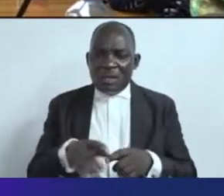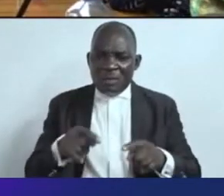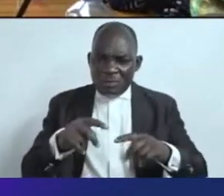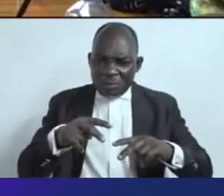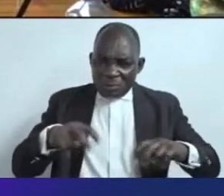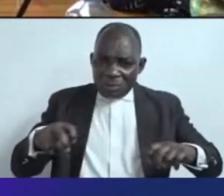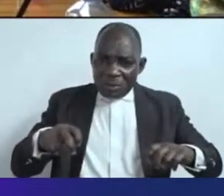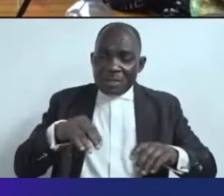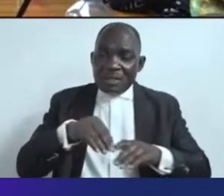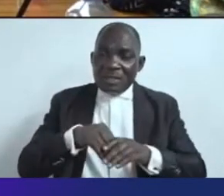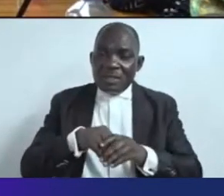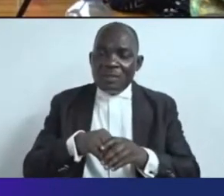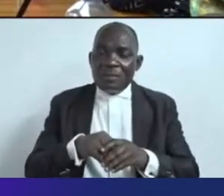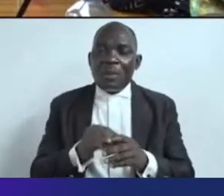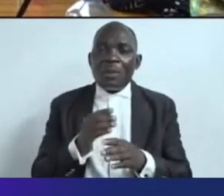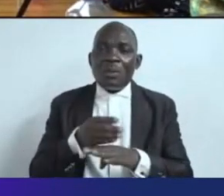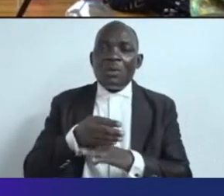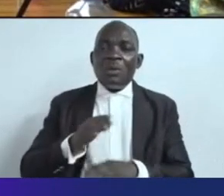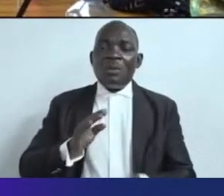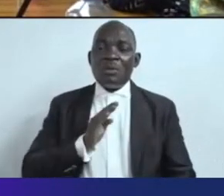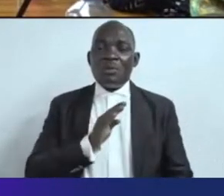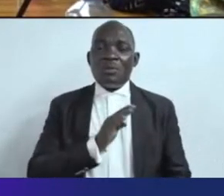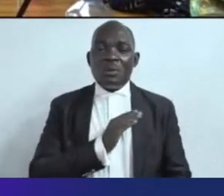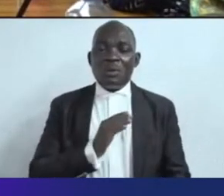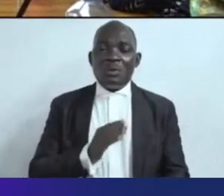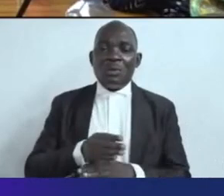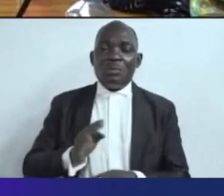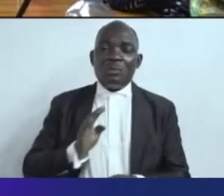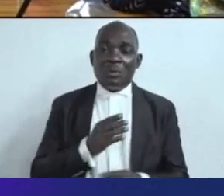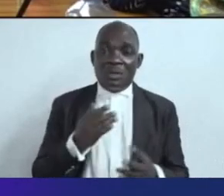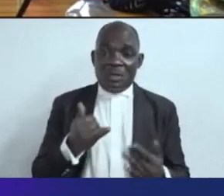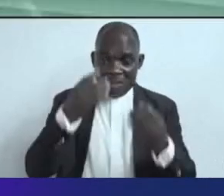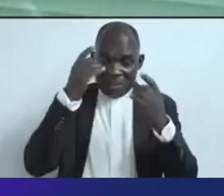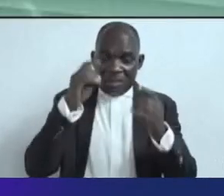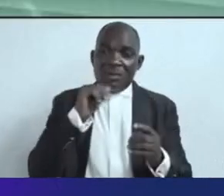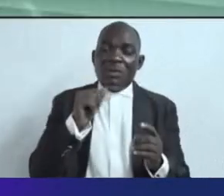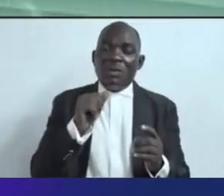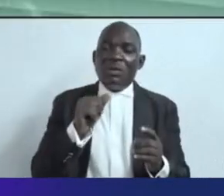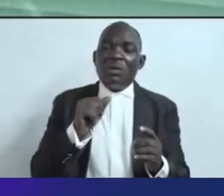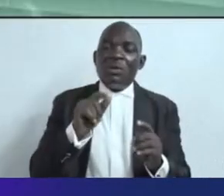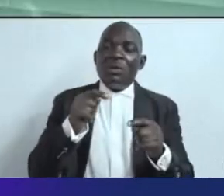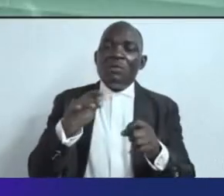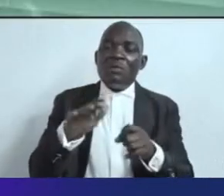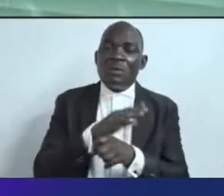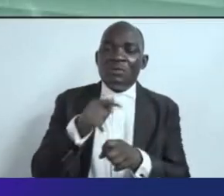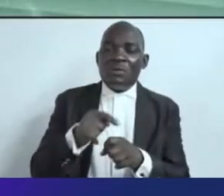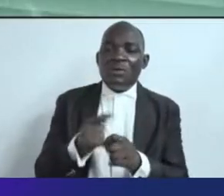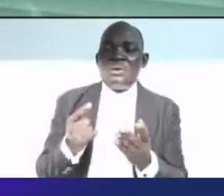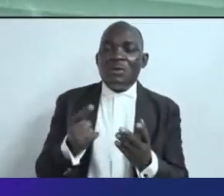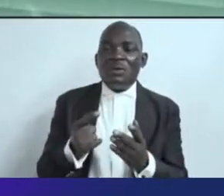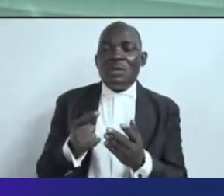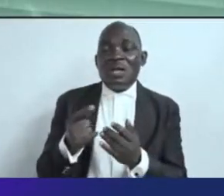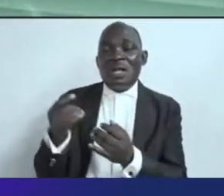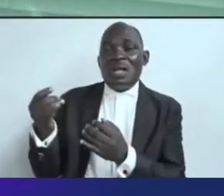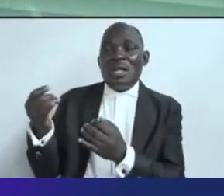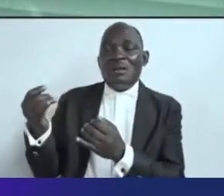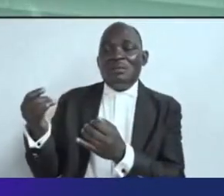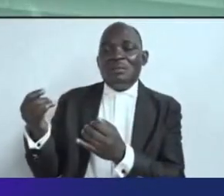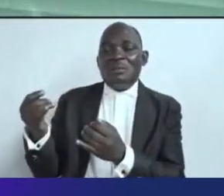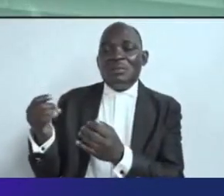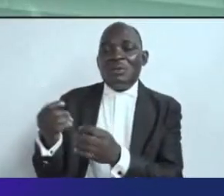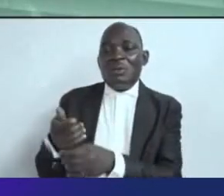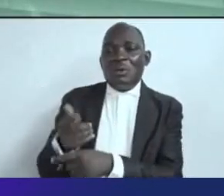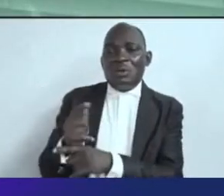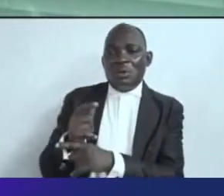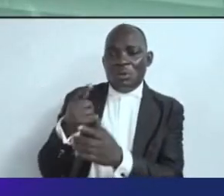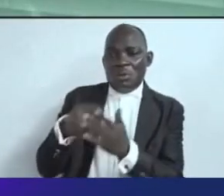research into Cocoa Boss current decision not to go fully for a syndicated loan? And what do you